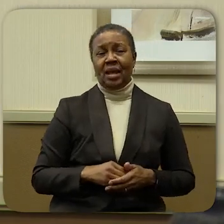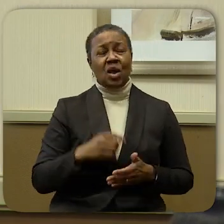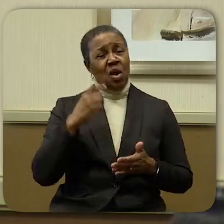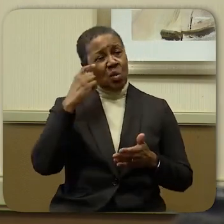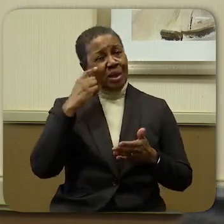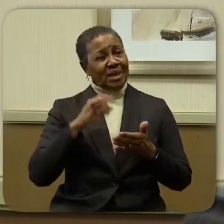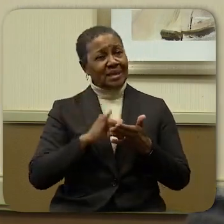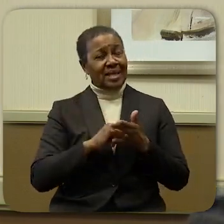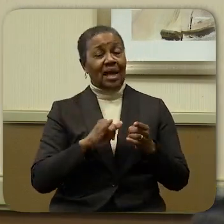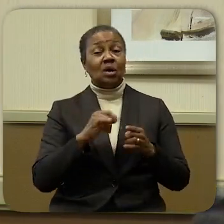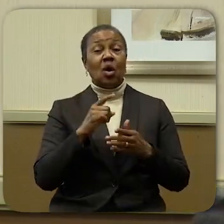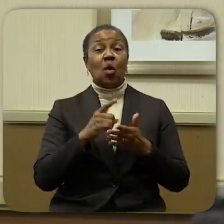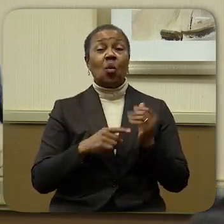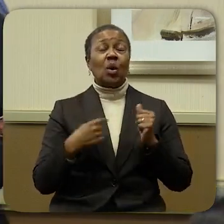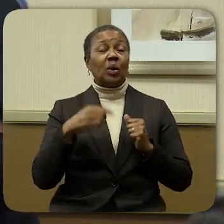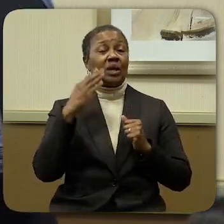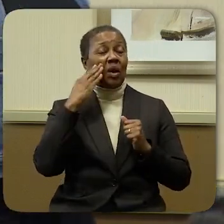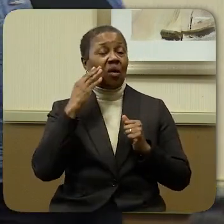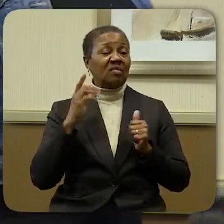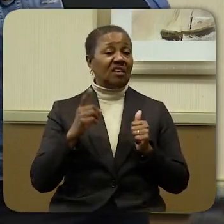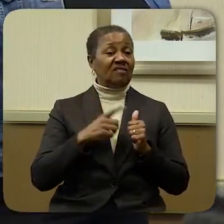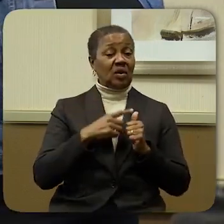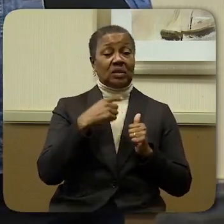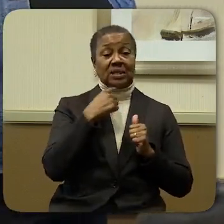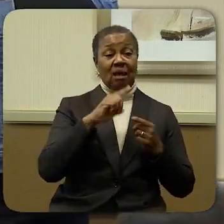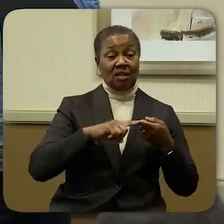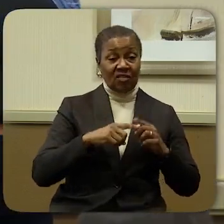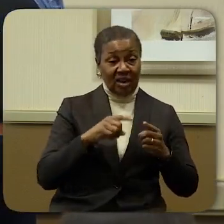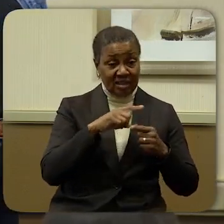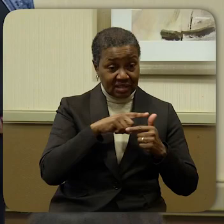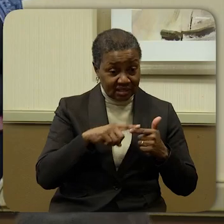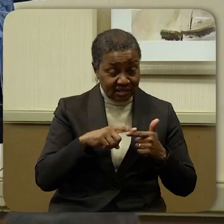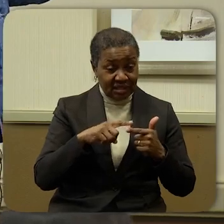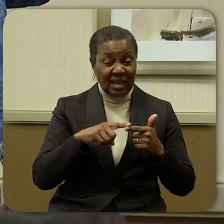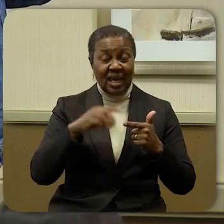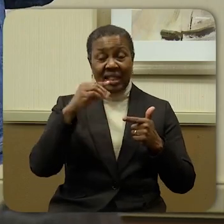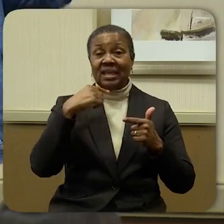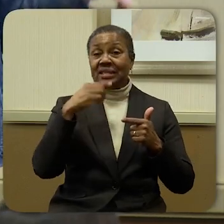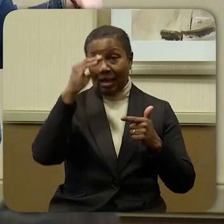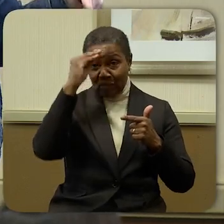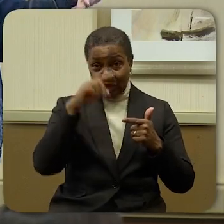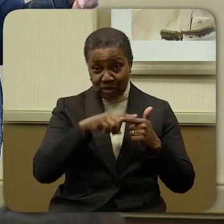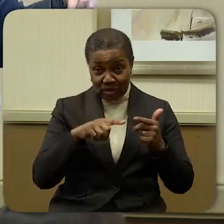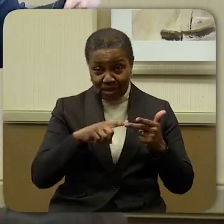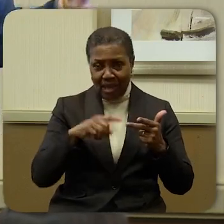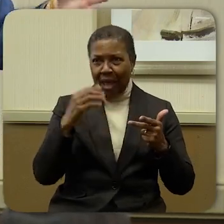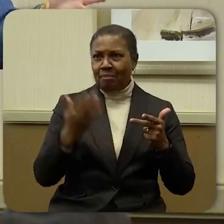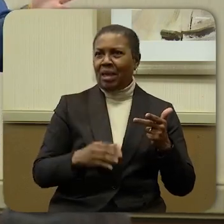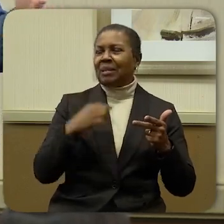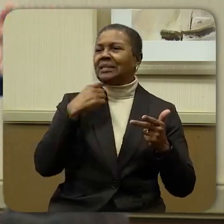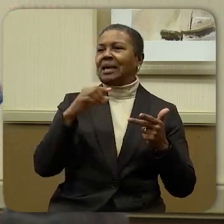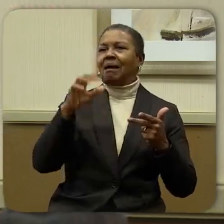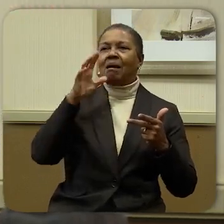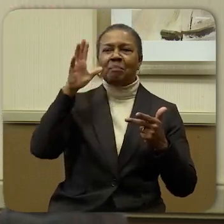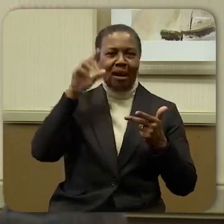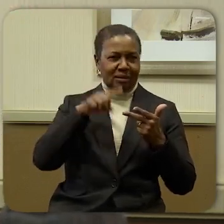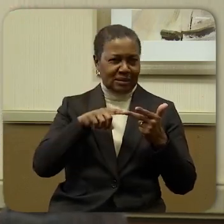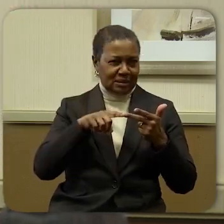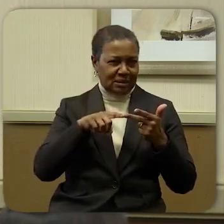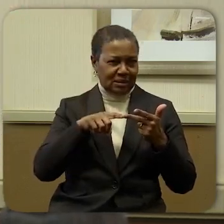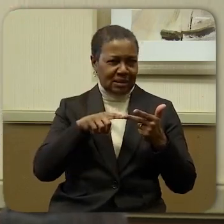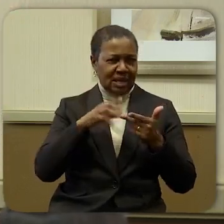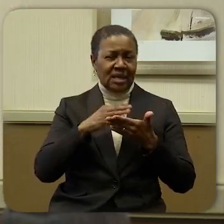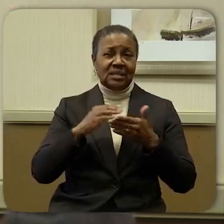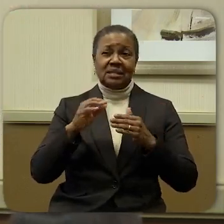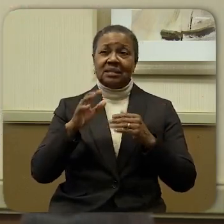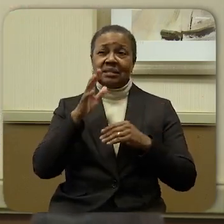Recognizing that, what do we know? They're first going to tell their friends, probably then their teachers, then maybe their parents. Now, we've got some parents that